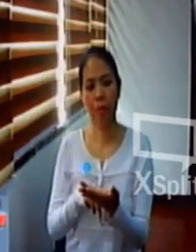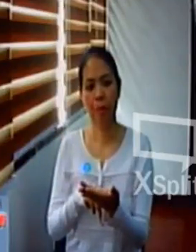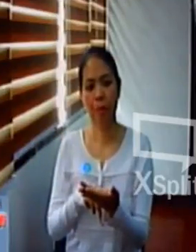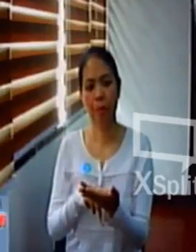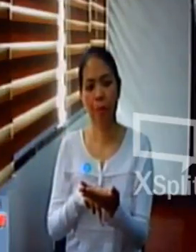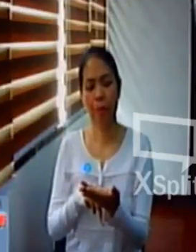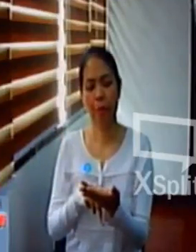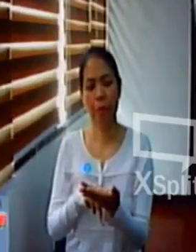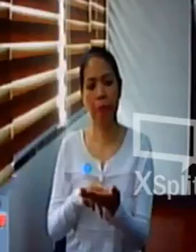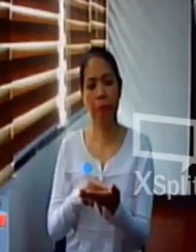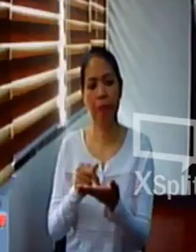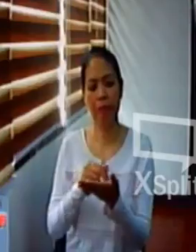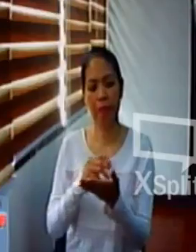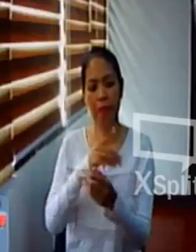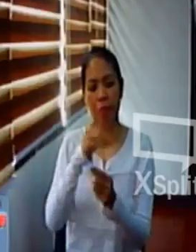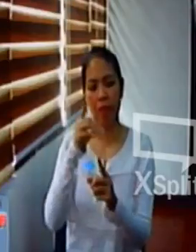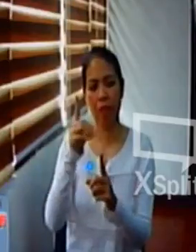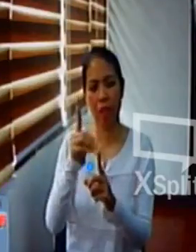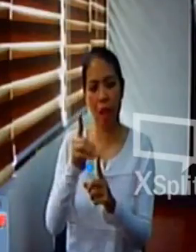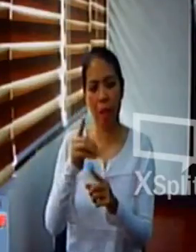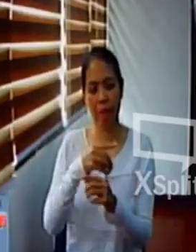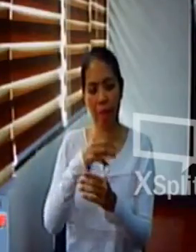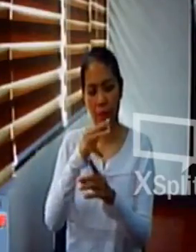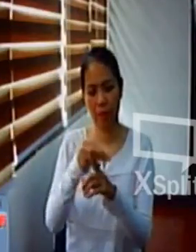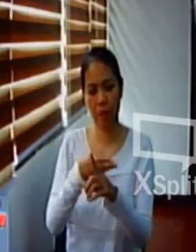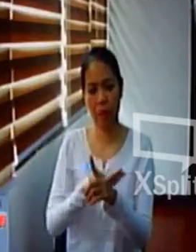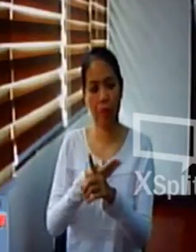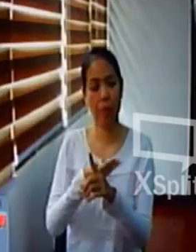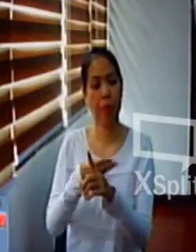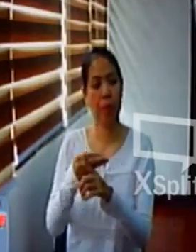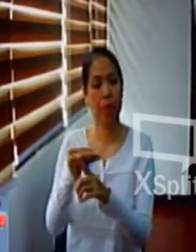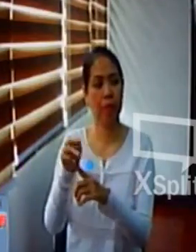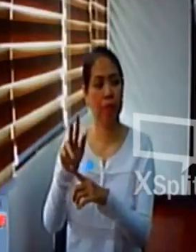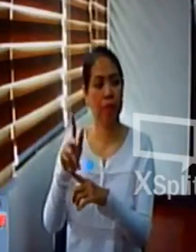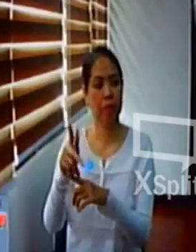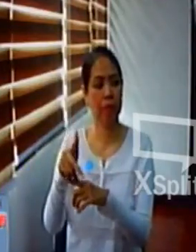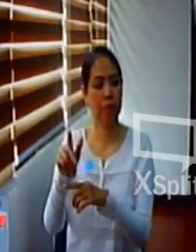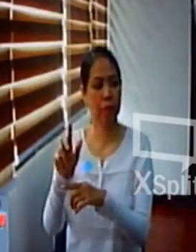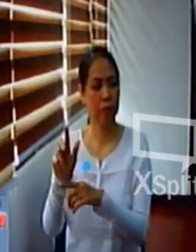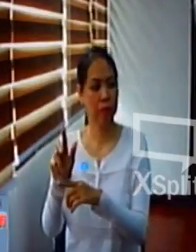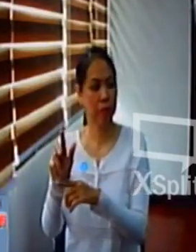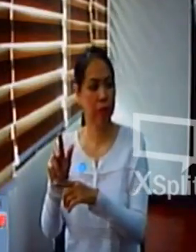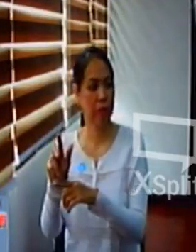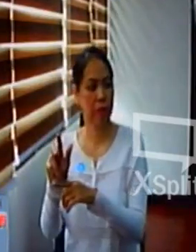and a date, May 23, 2018. Do you recognize this signature?